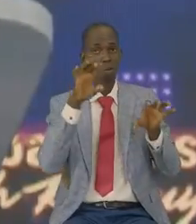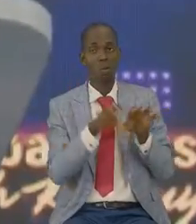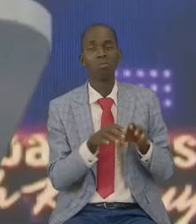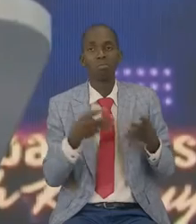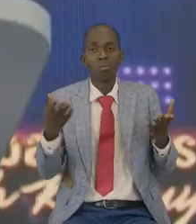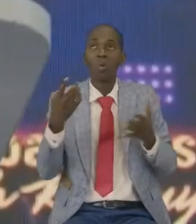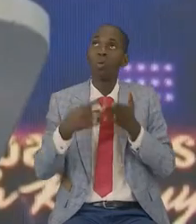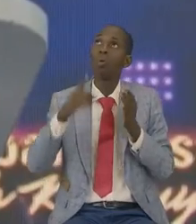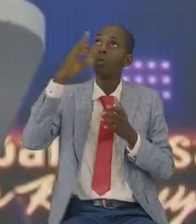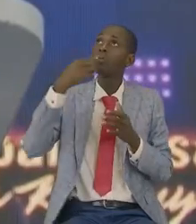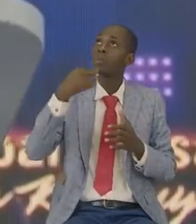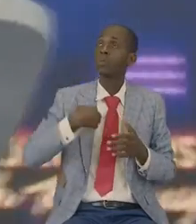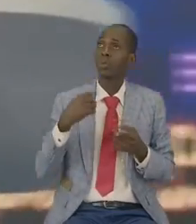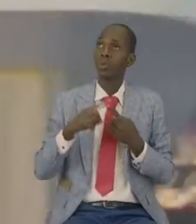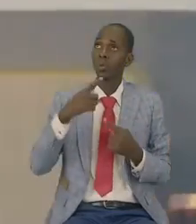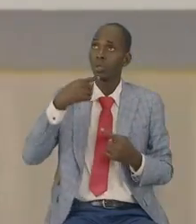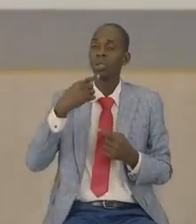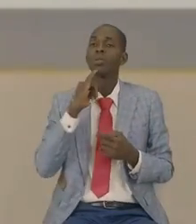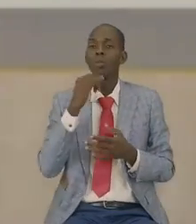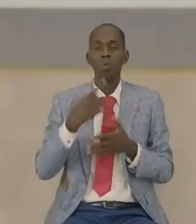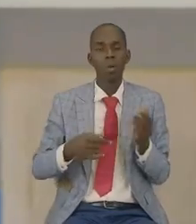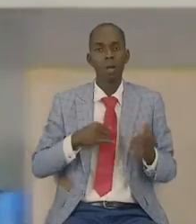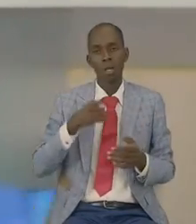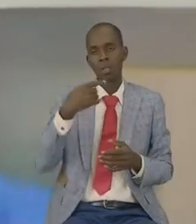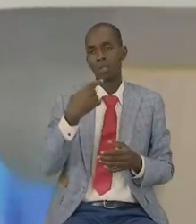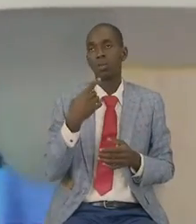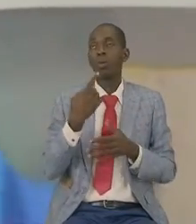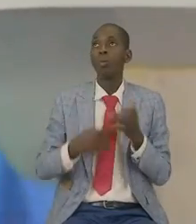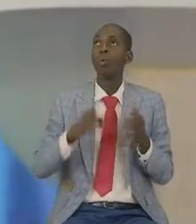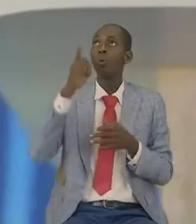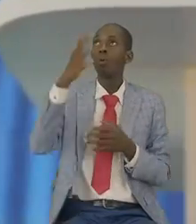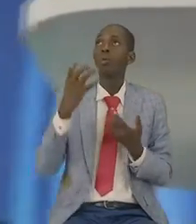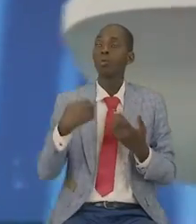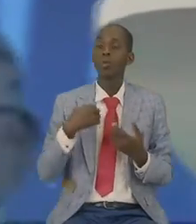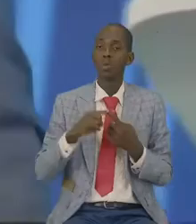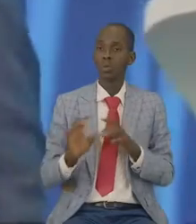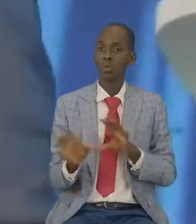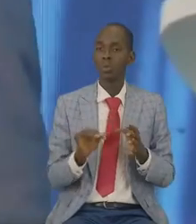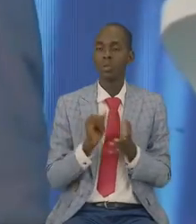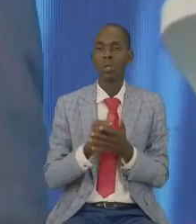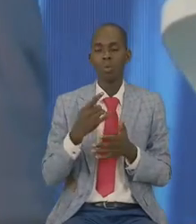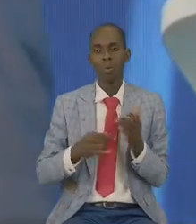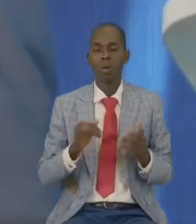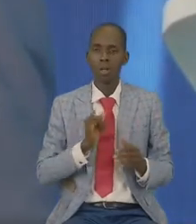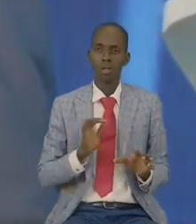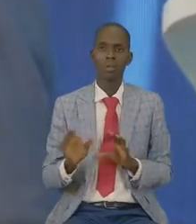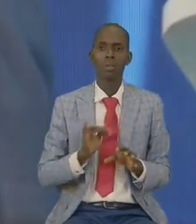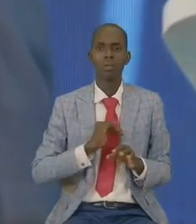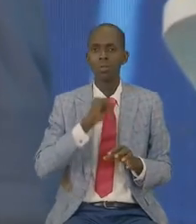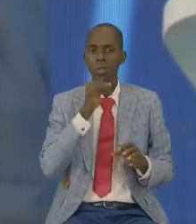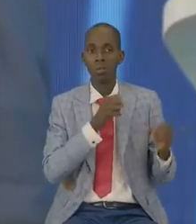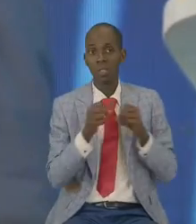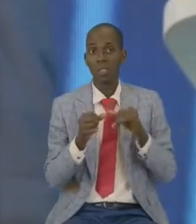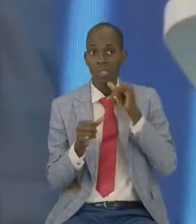say. What he wants to do, that's what I do. And when it starts off and say, yesterday